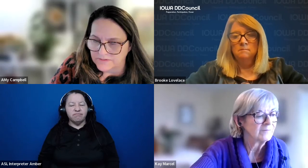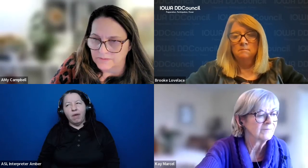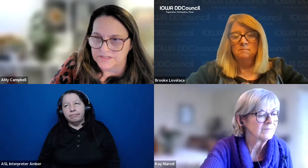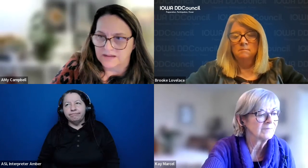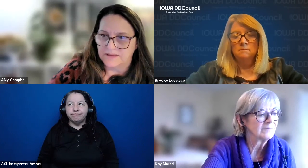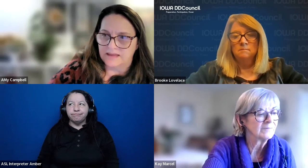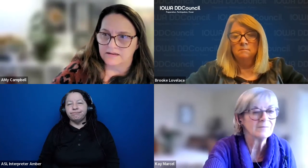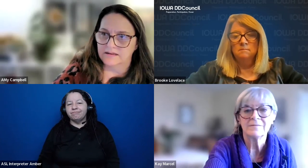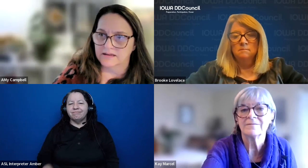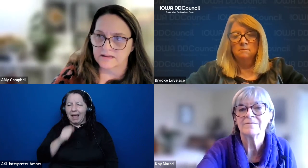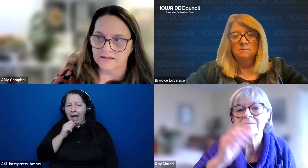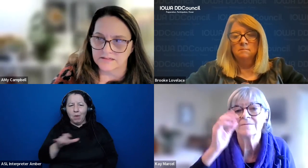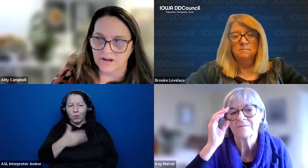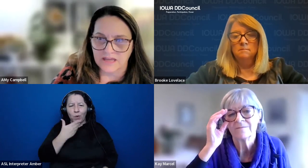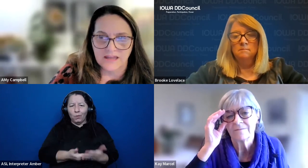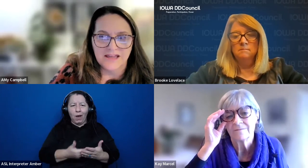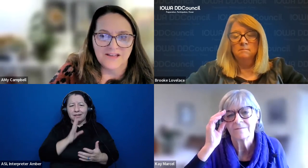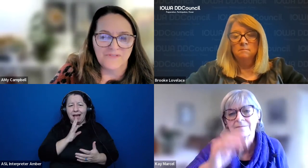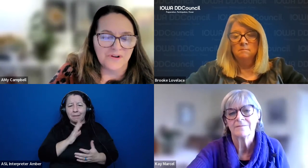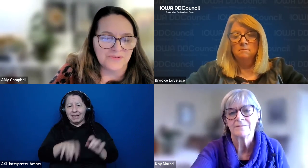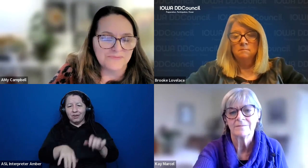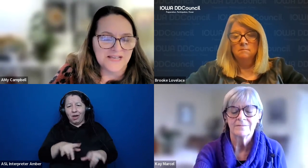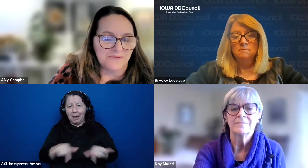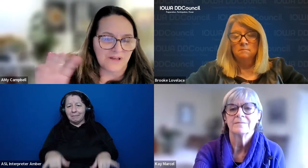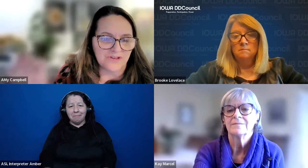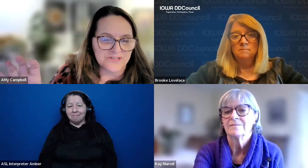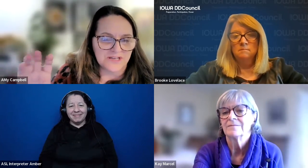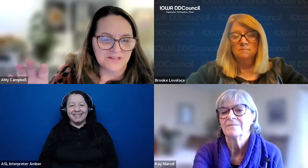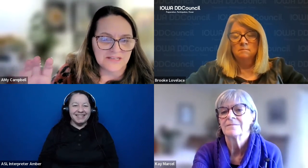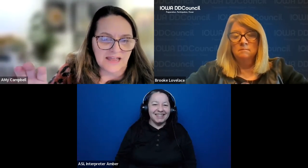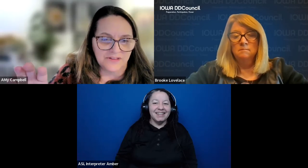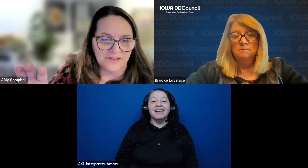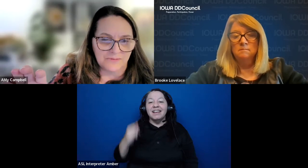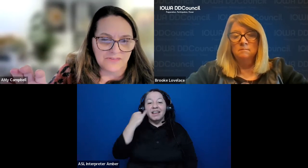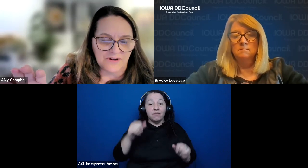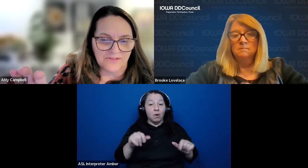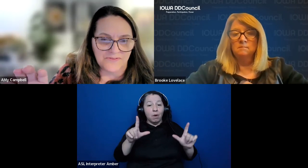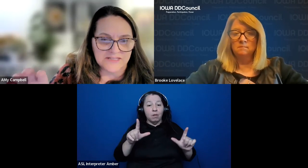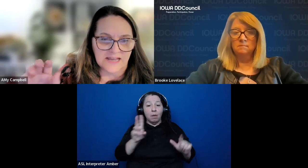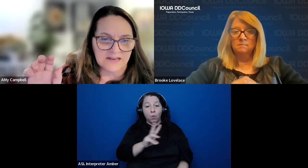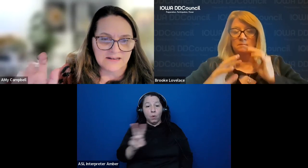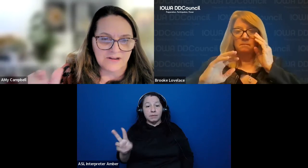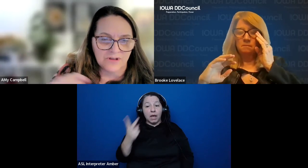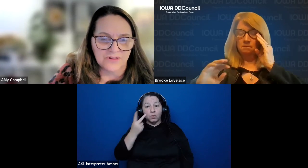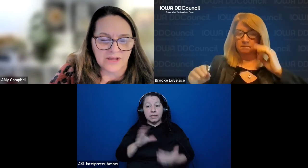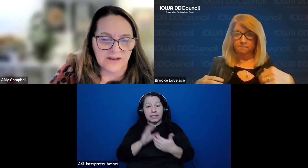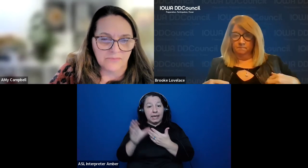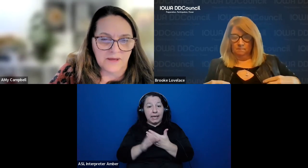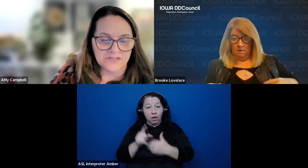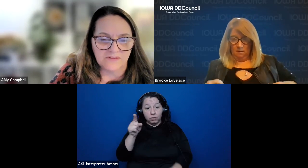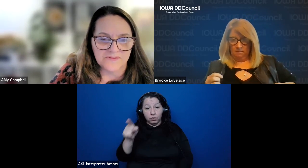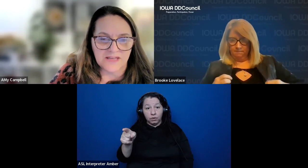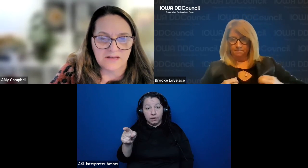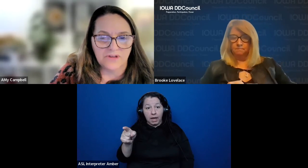not doing very well typing and talking. If you go to the website, there's a calendar right there on the front site, and you can click on